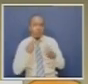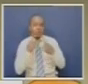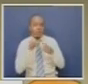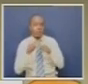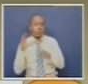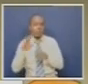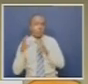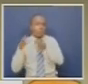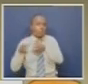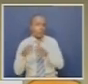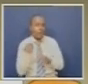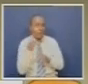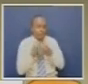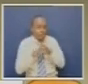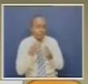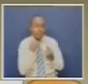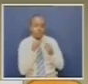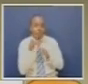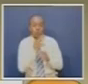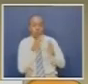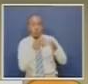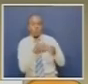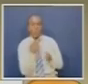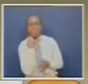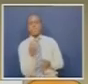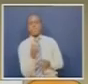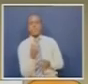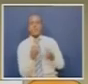only started talking about COD the other day. They've been talking about